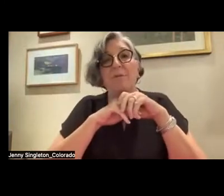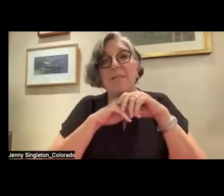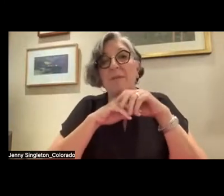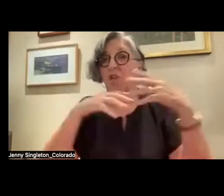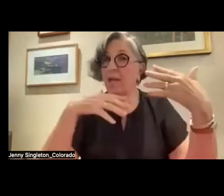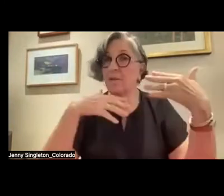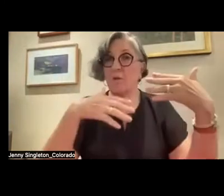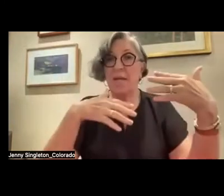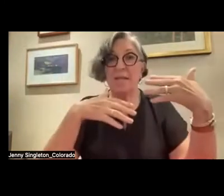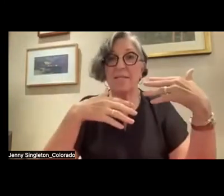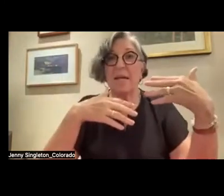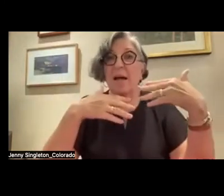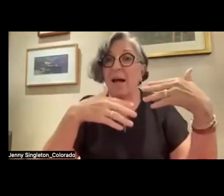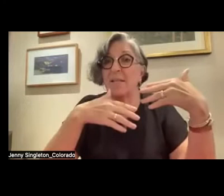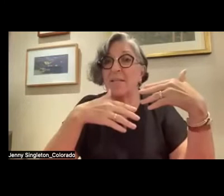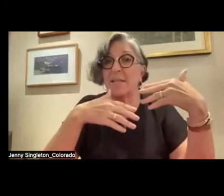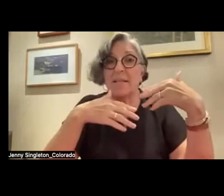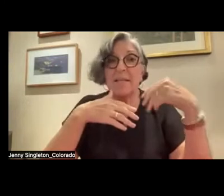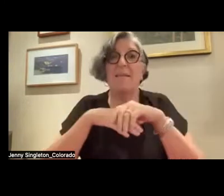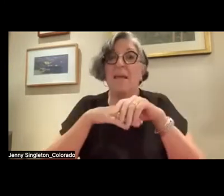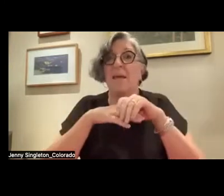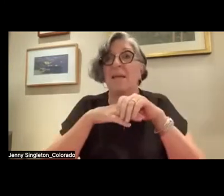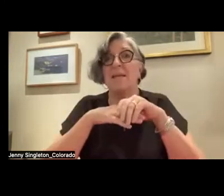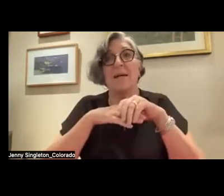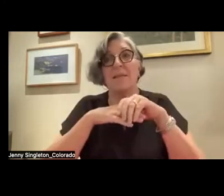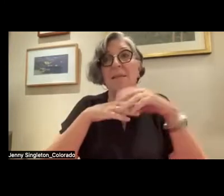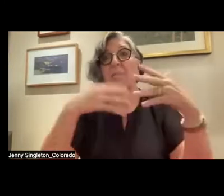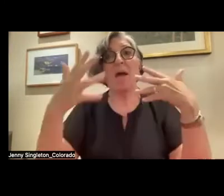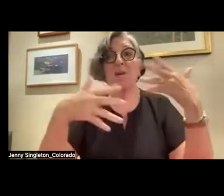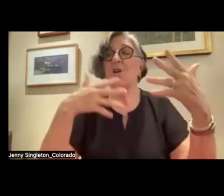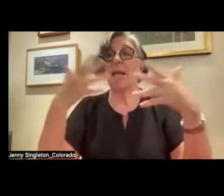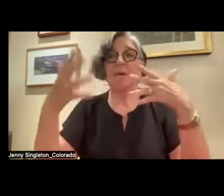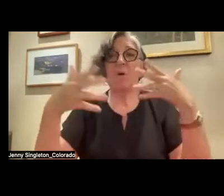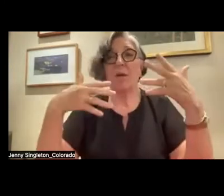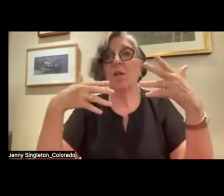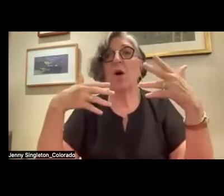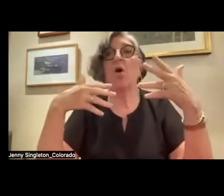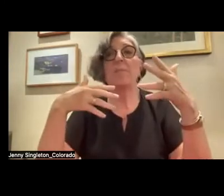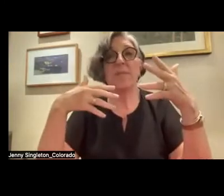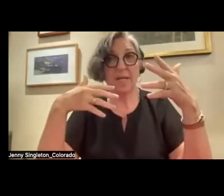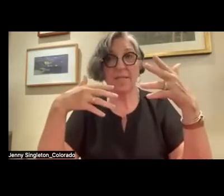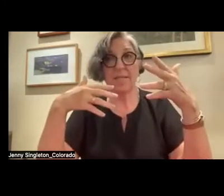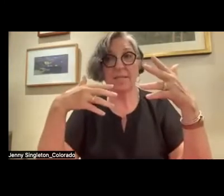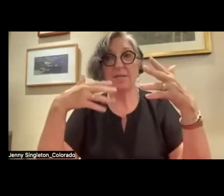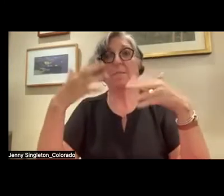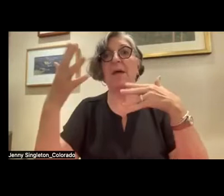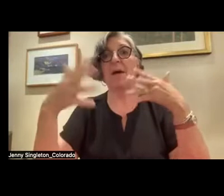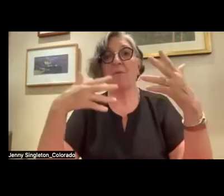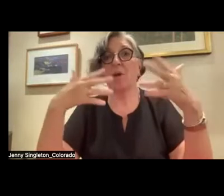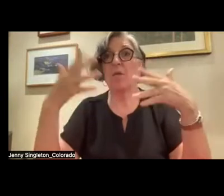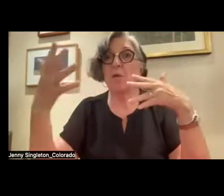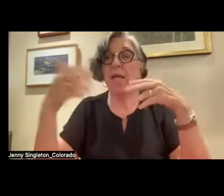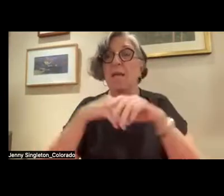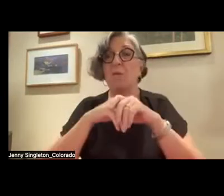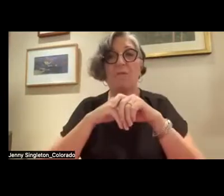If a deaf child remains isolated, then they might create what we call a home sign system